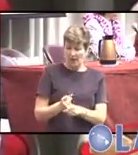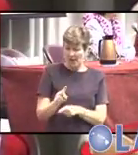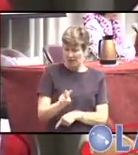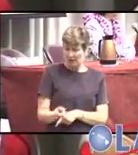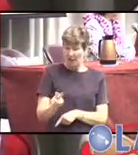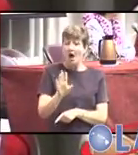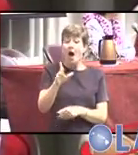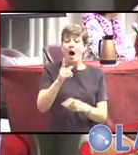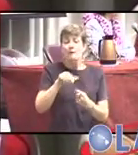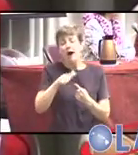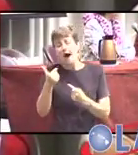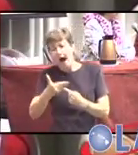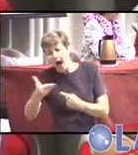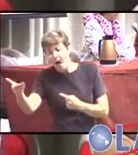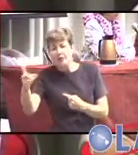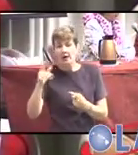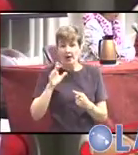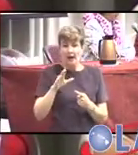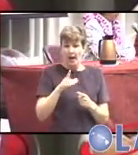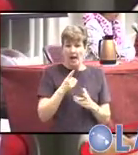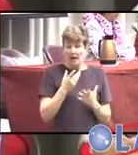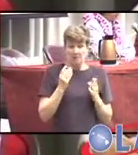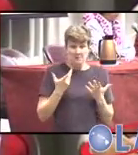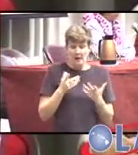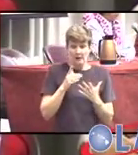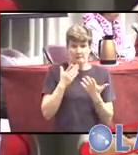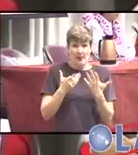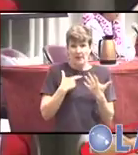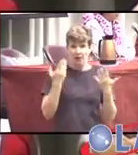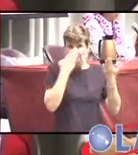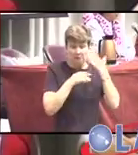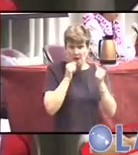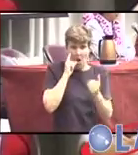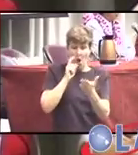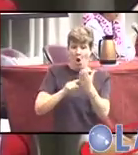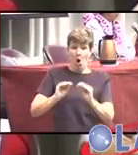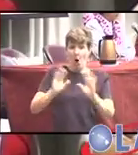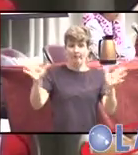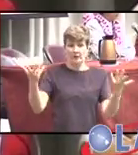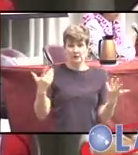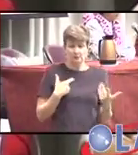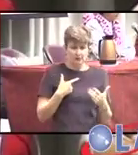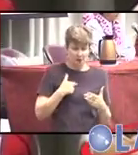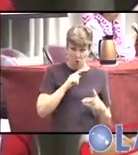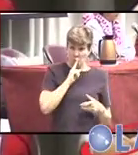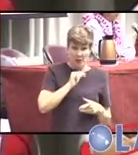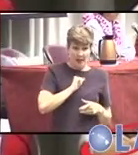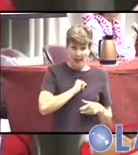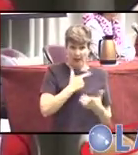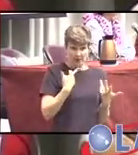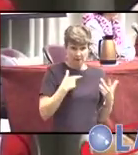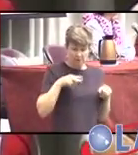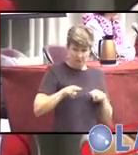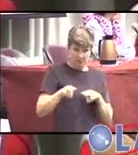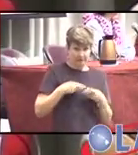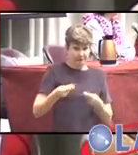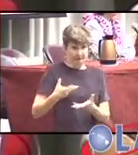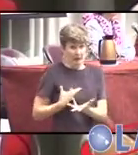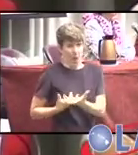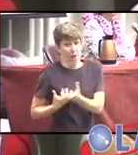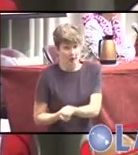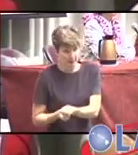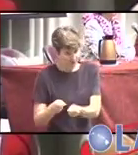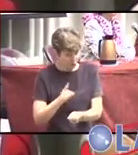But other than that, we really, unless it's obvious like that, we're really kind of in a position of having to trust that